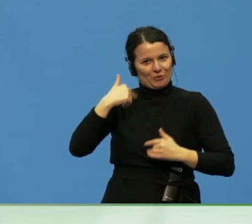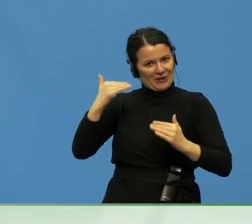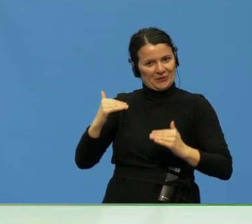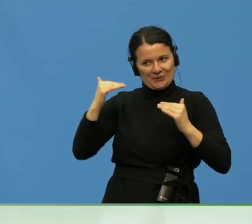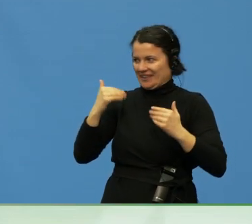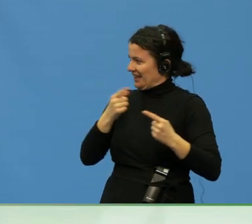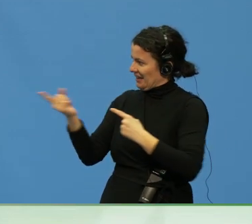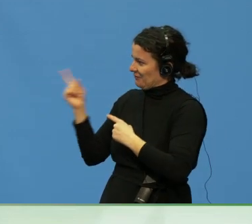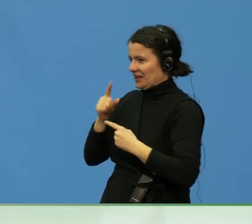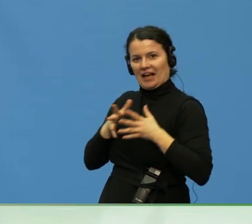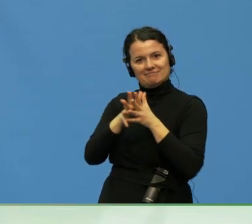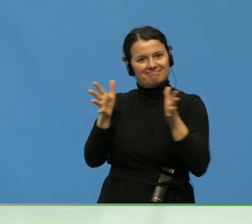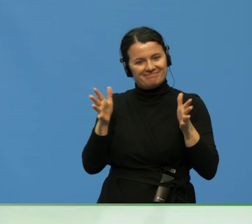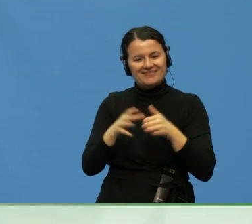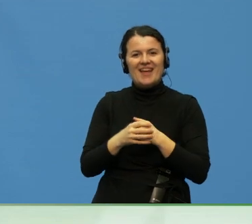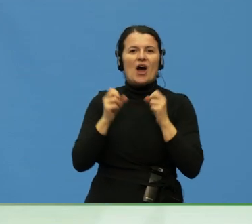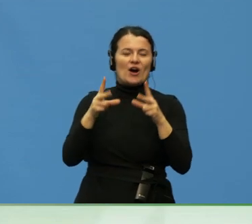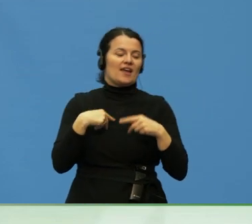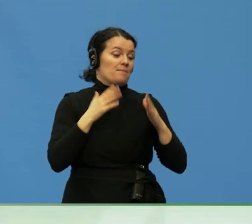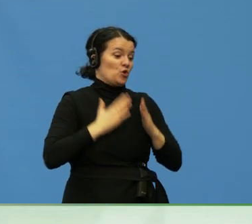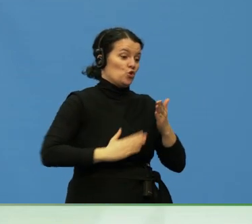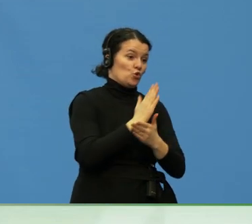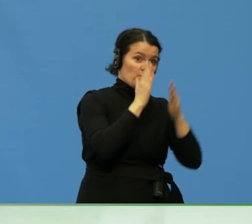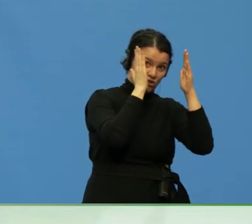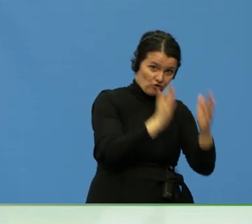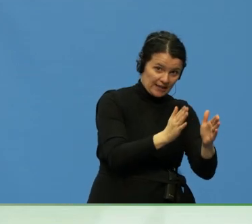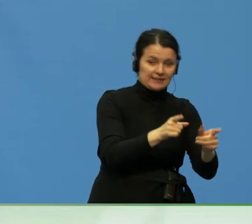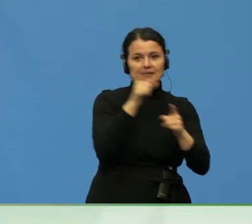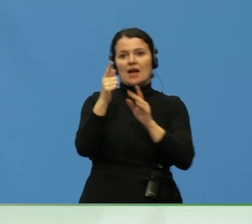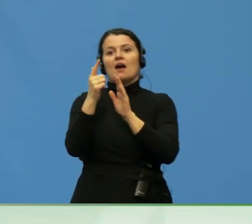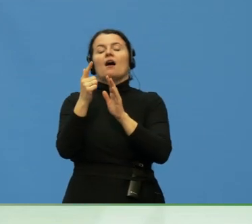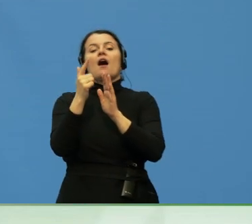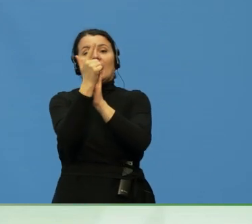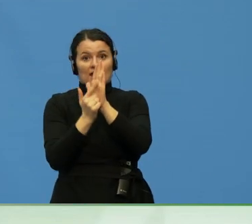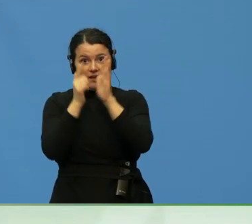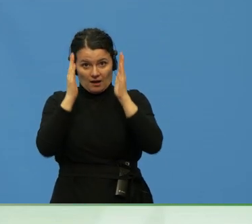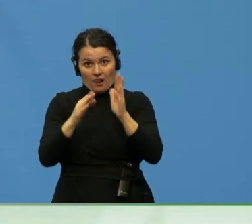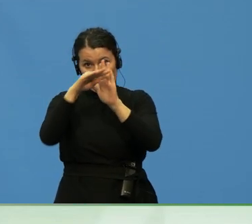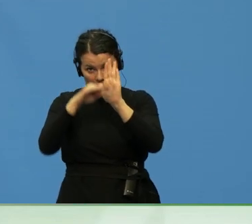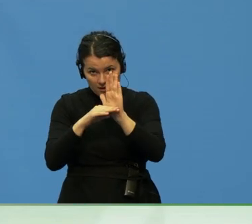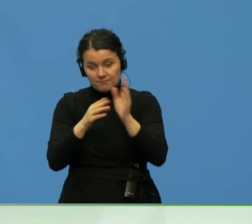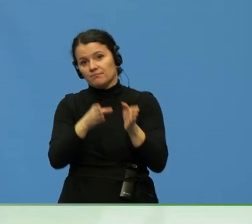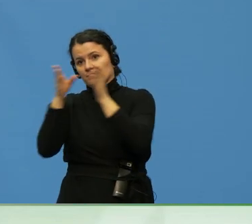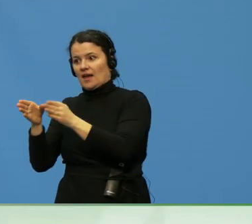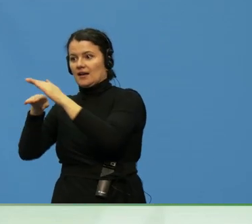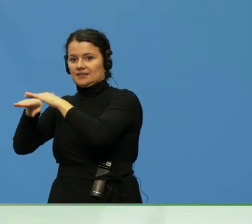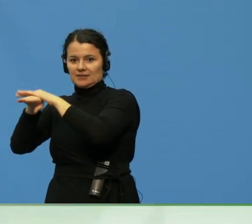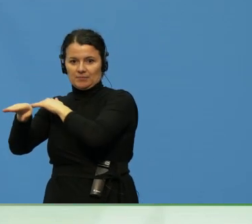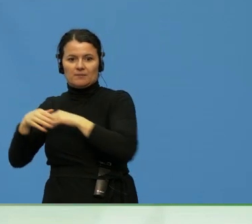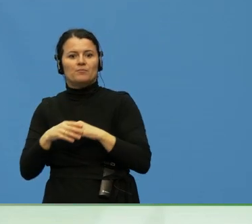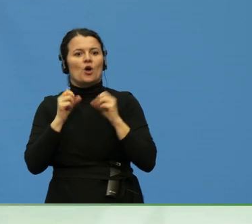Here with me to discuss human rights, legal rights, and accessibility are Carla Quattro. Carla was Canada's